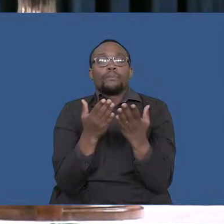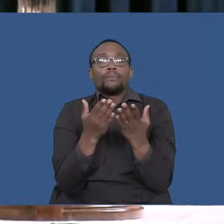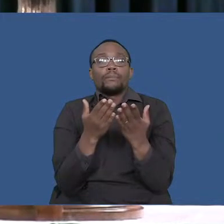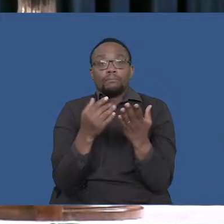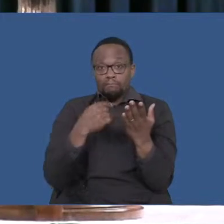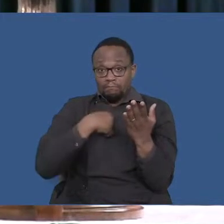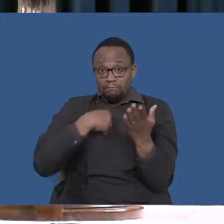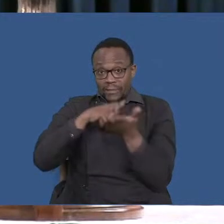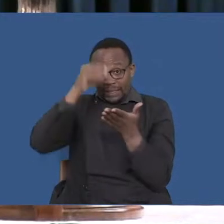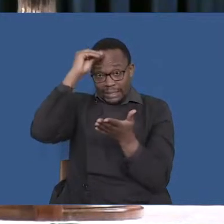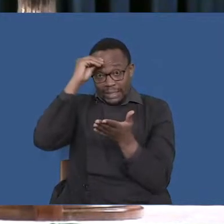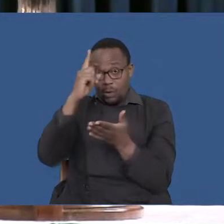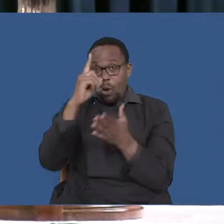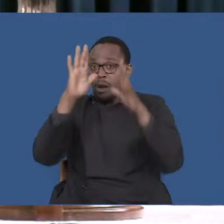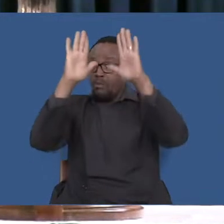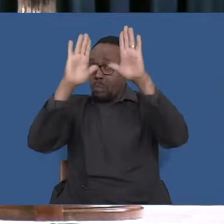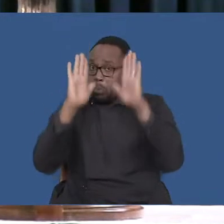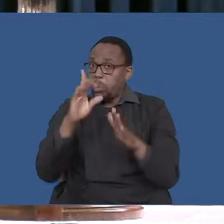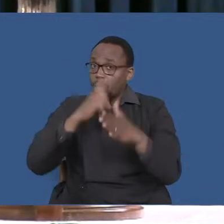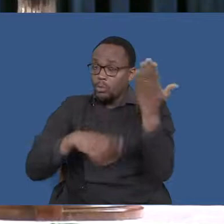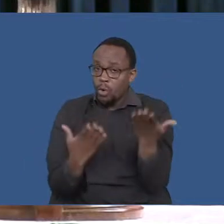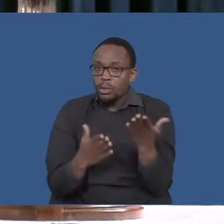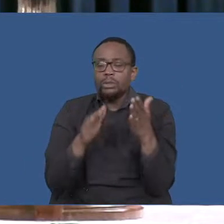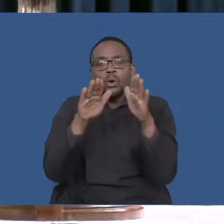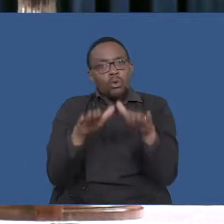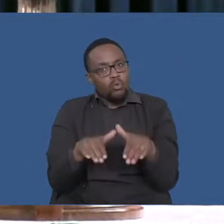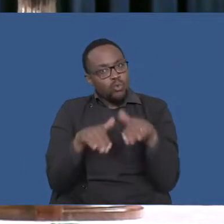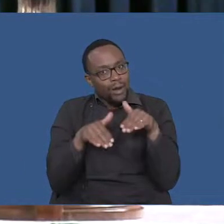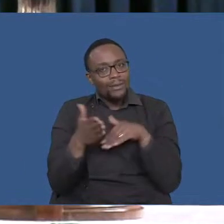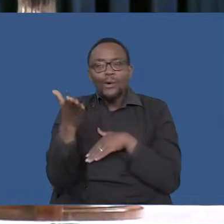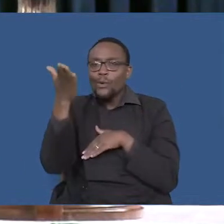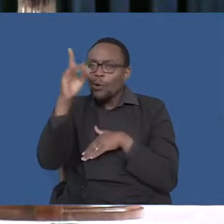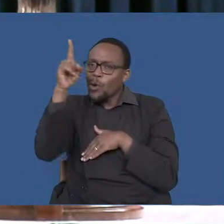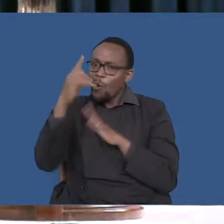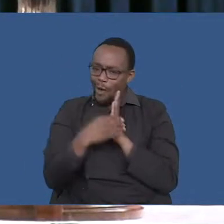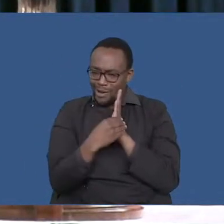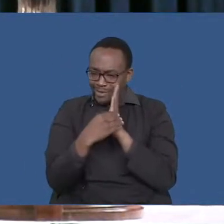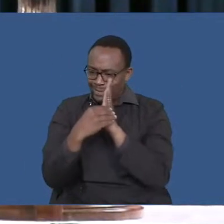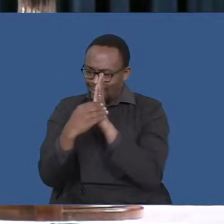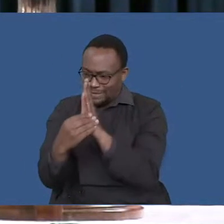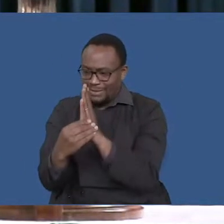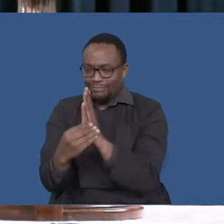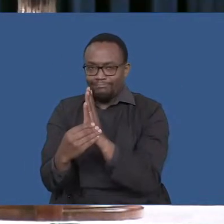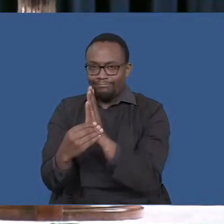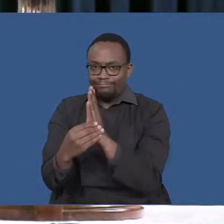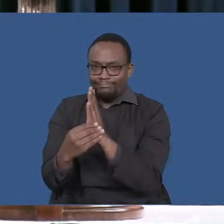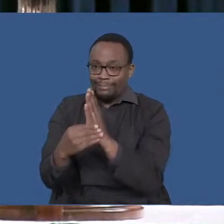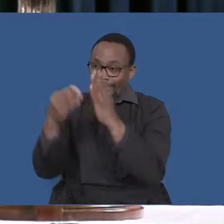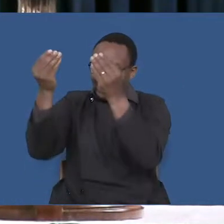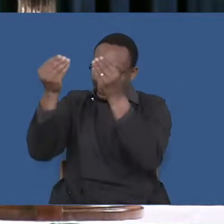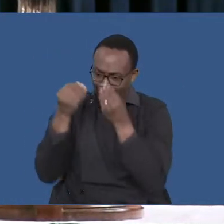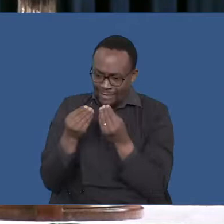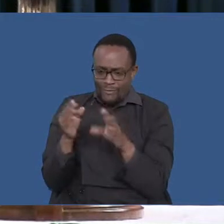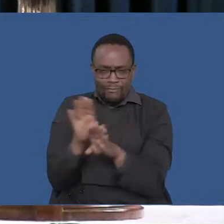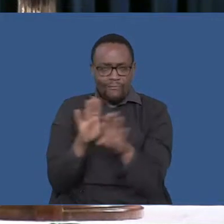Me, I have learned one lesson today. I have learned to wait on God and let him lead and bring into our lives the things that we need to